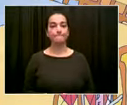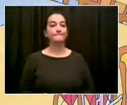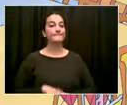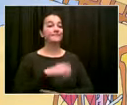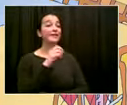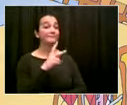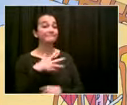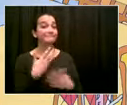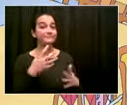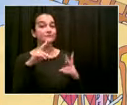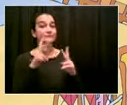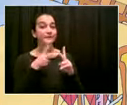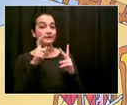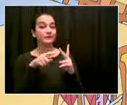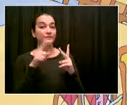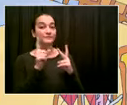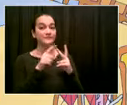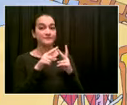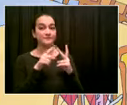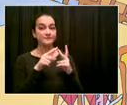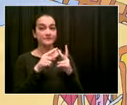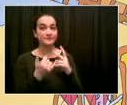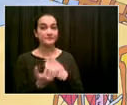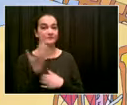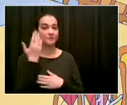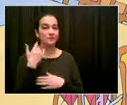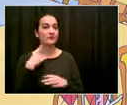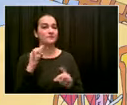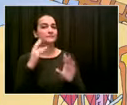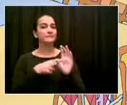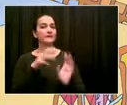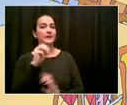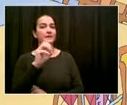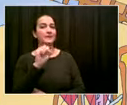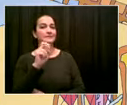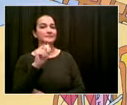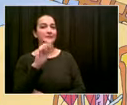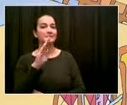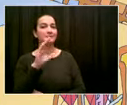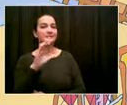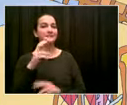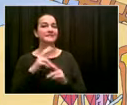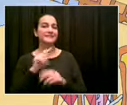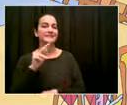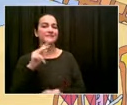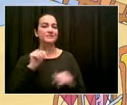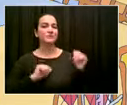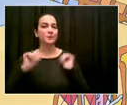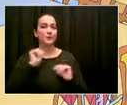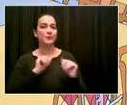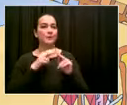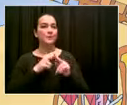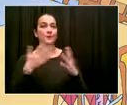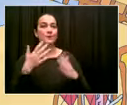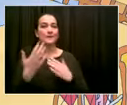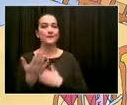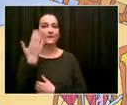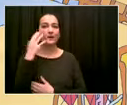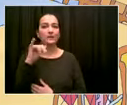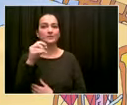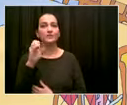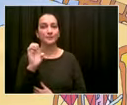Joe, and anyone watching it, it certainly looked like you had led Joe and Mika and the others on the show to